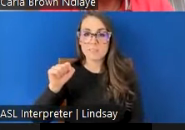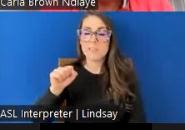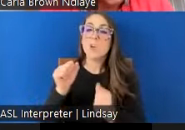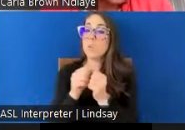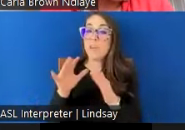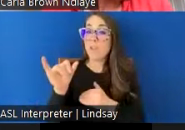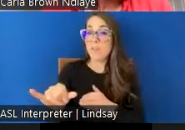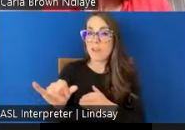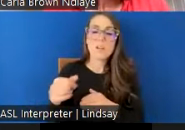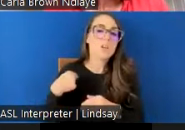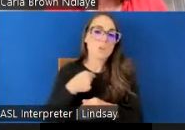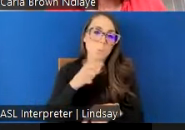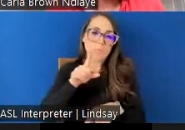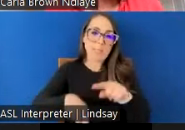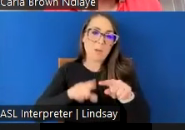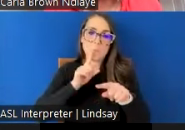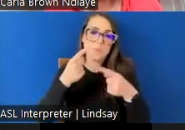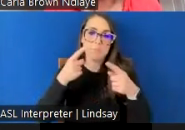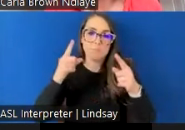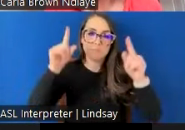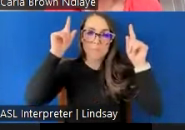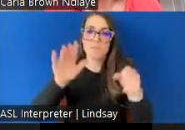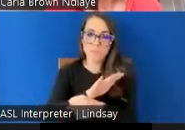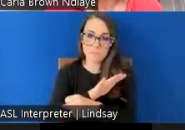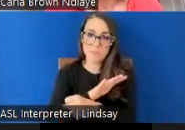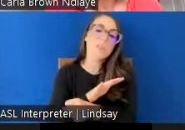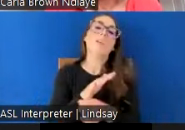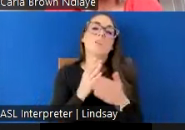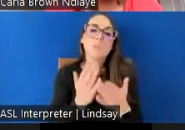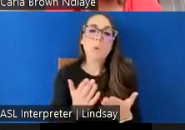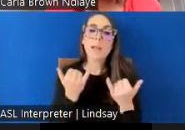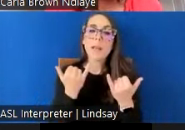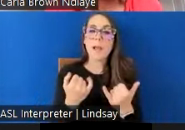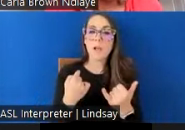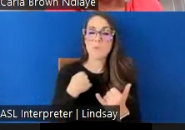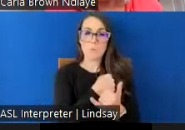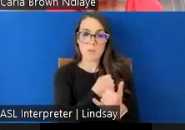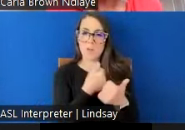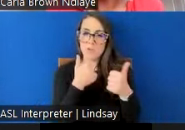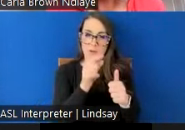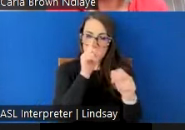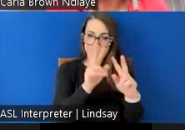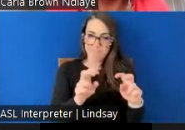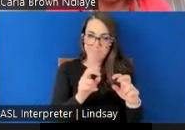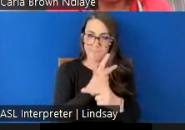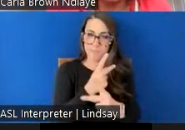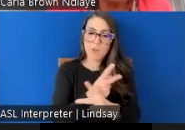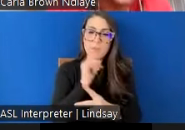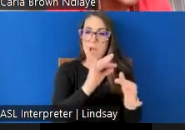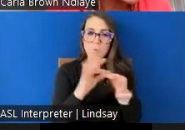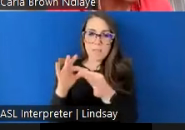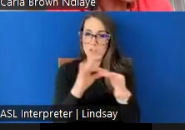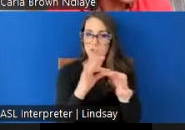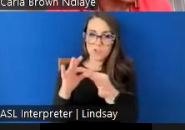we won't make real strides on this. So we are looking now at how that relationship will manifest